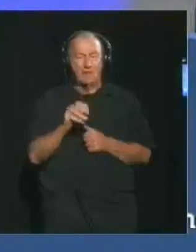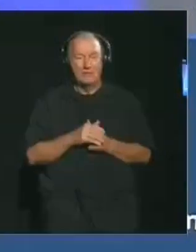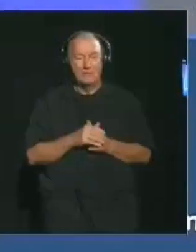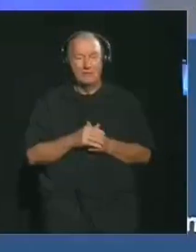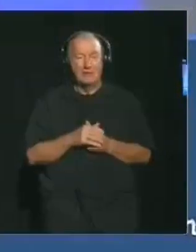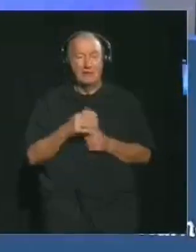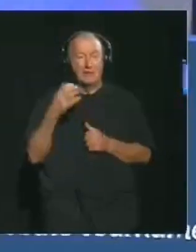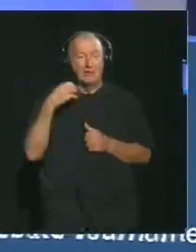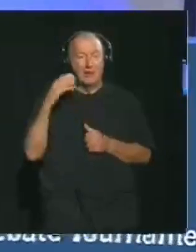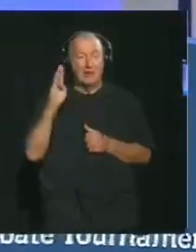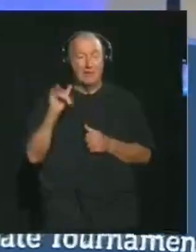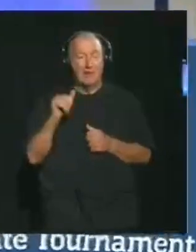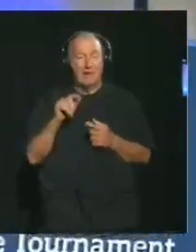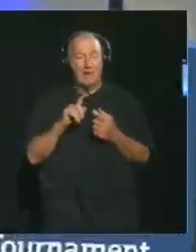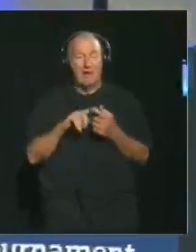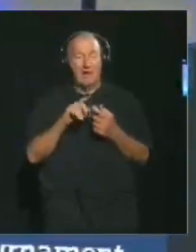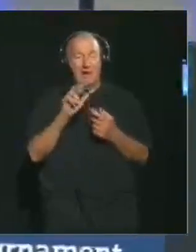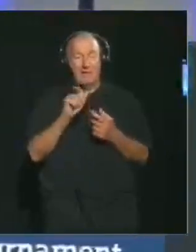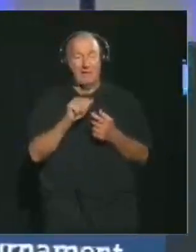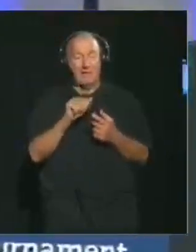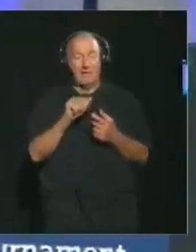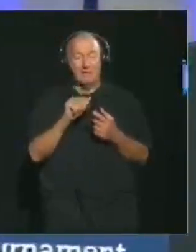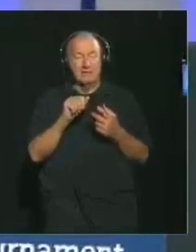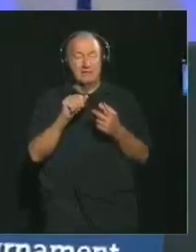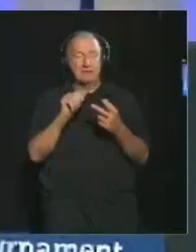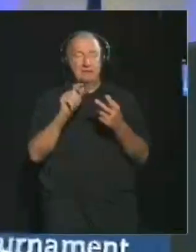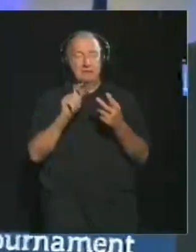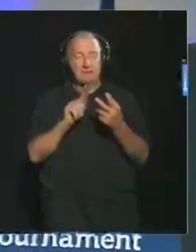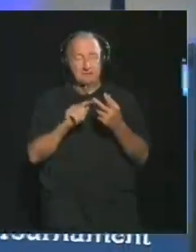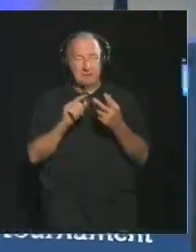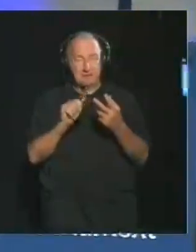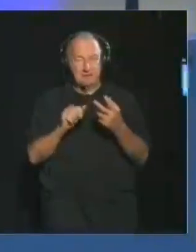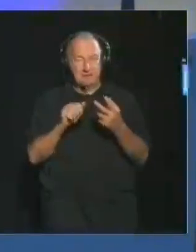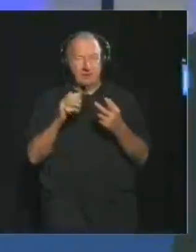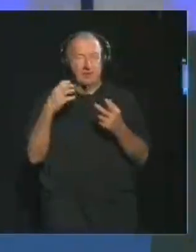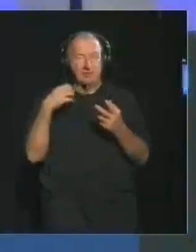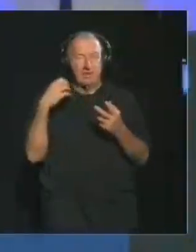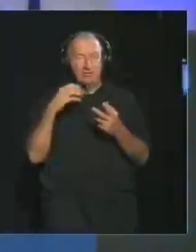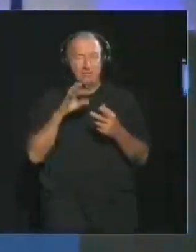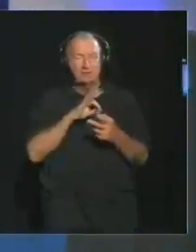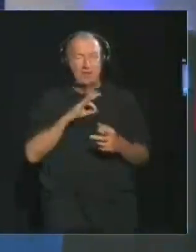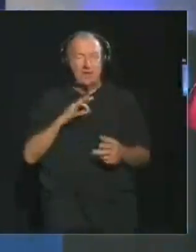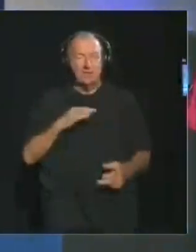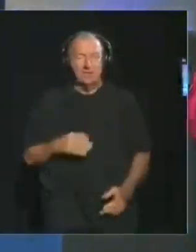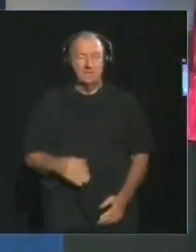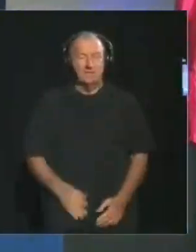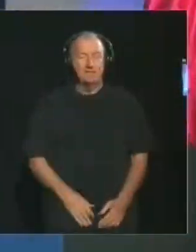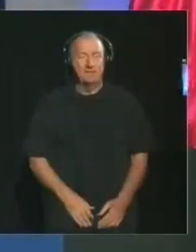coached by Anita Opokolo and the White Bear Lake coaching staff.